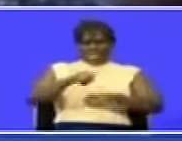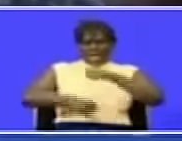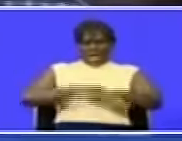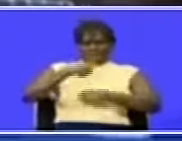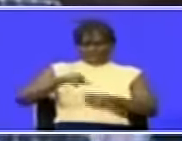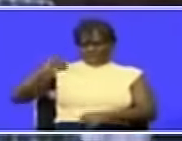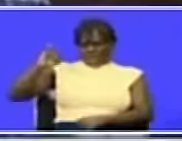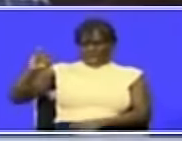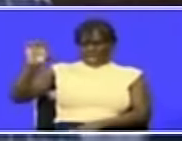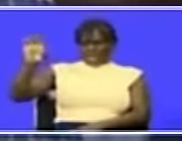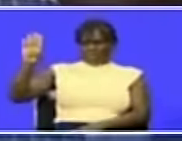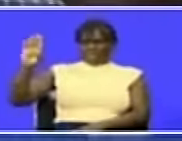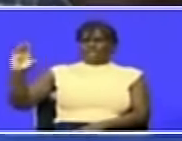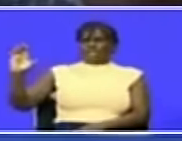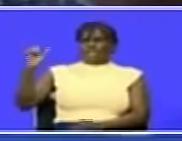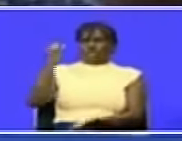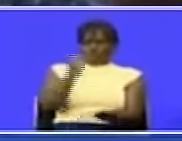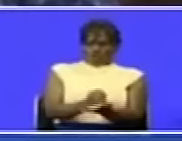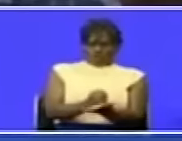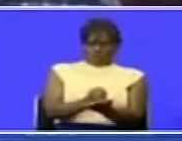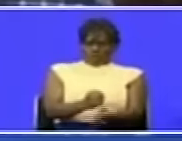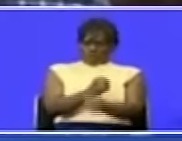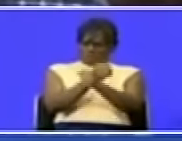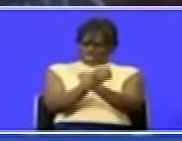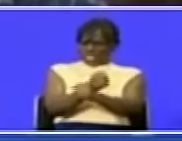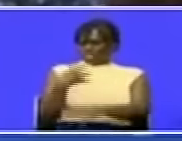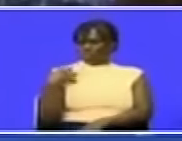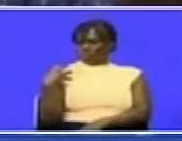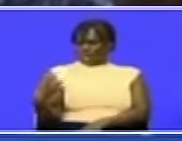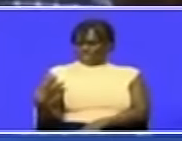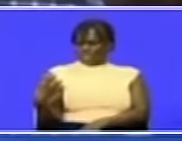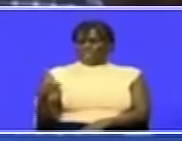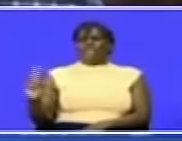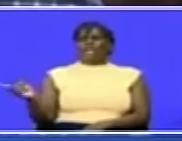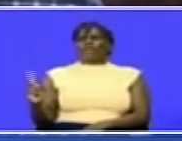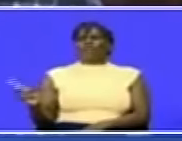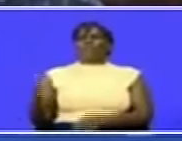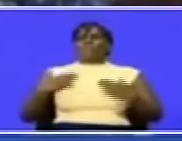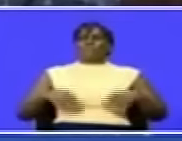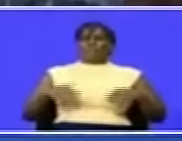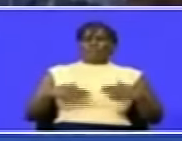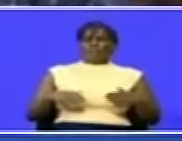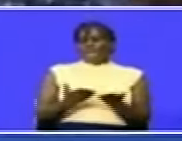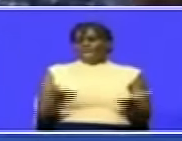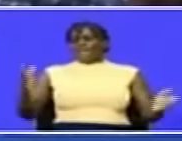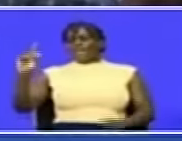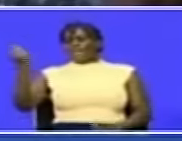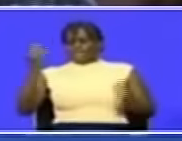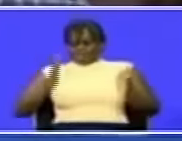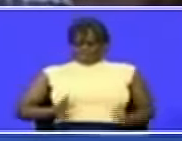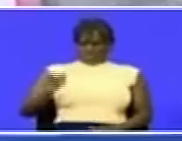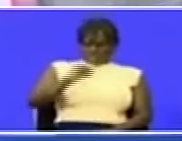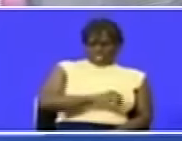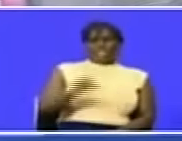za IBC. Lazima tuchunge mali ya Nairobi. Na Mkenya yote yule ambaye anaishi